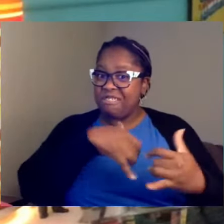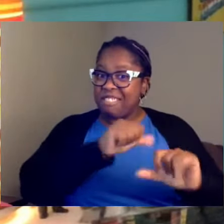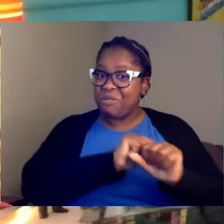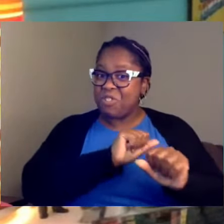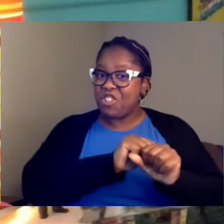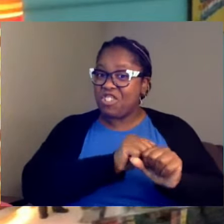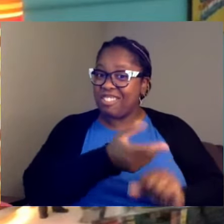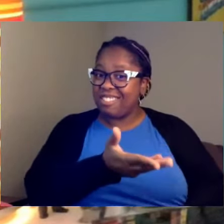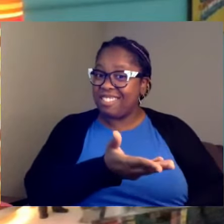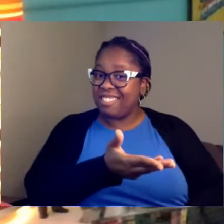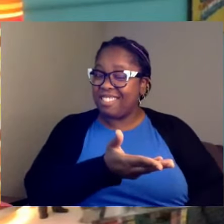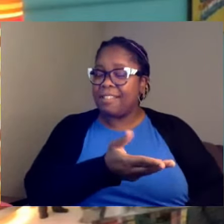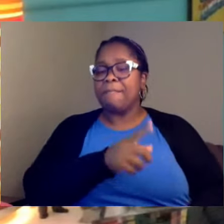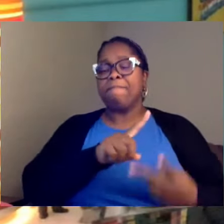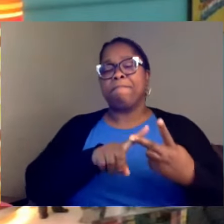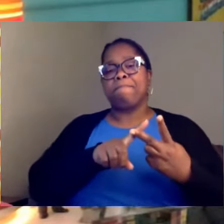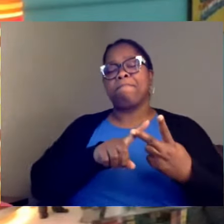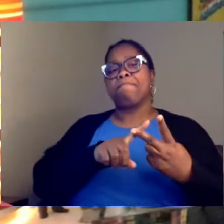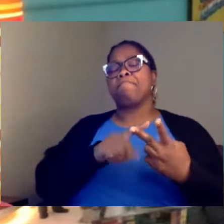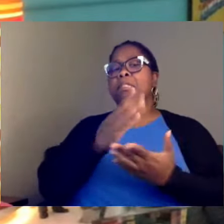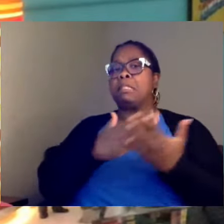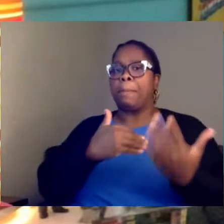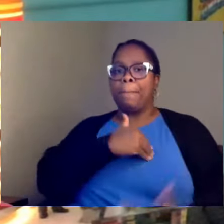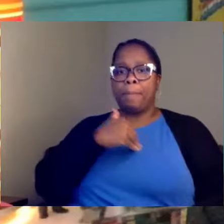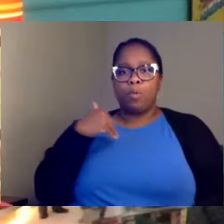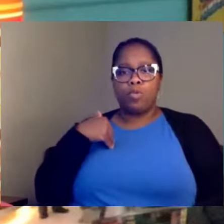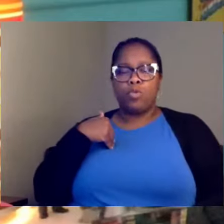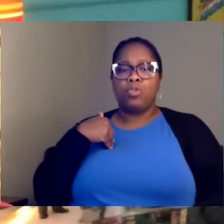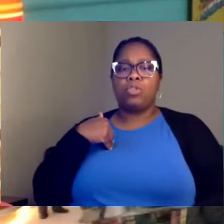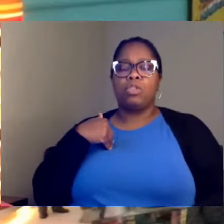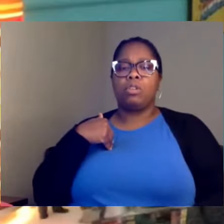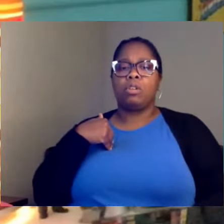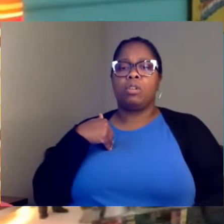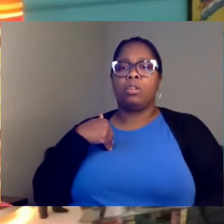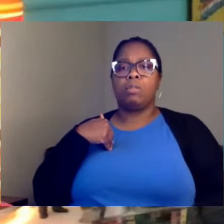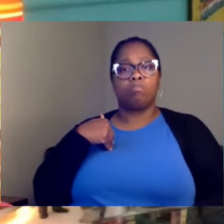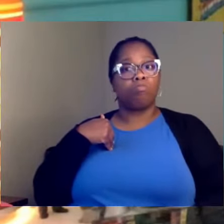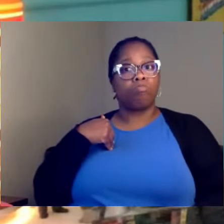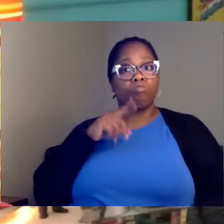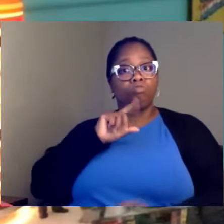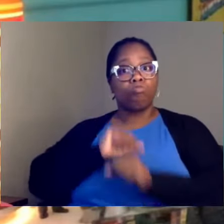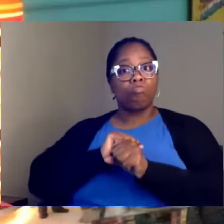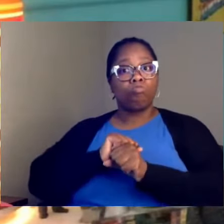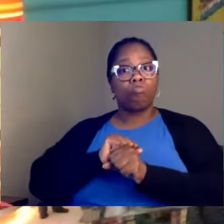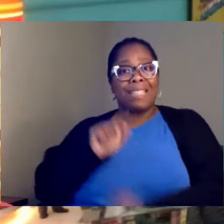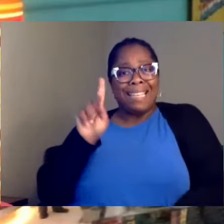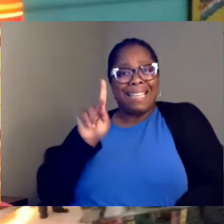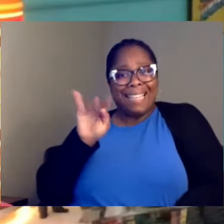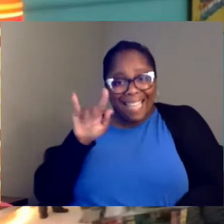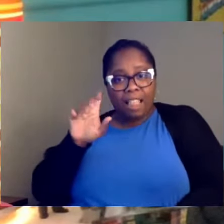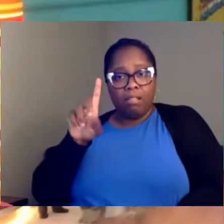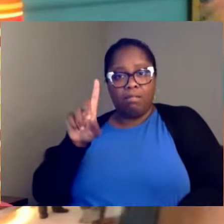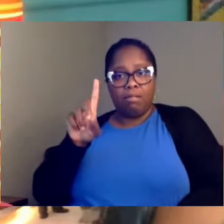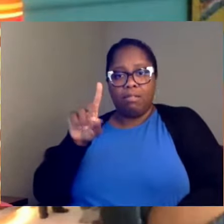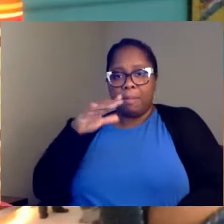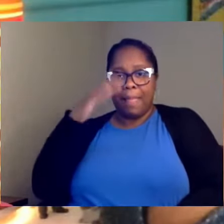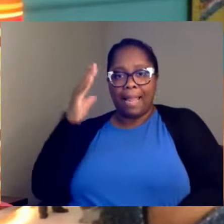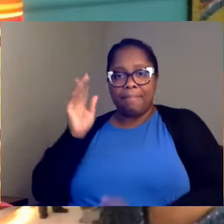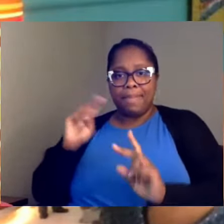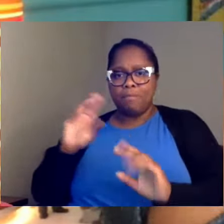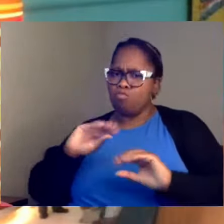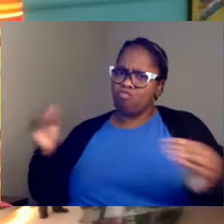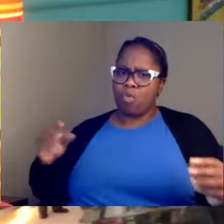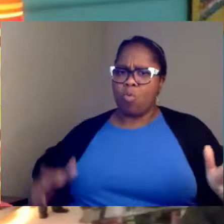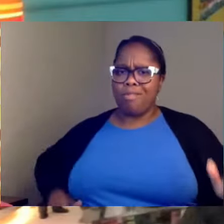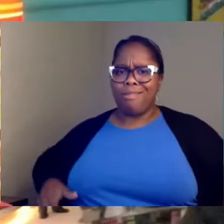had members that have killed Black people, that were unarmed, that have